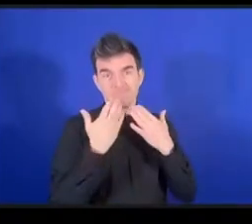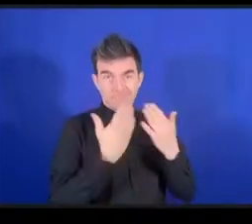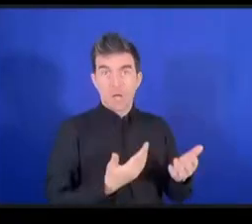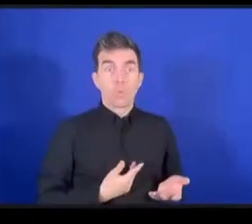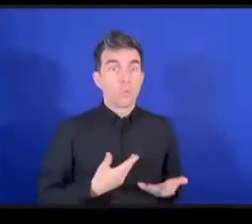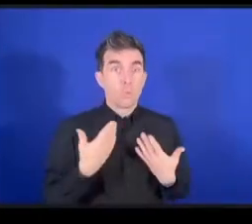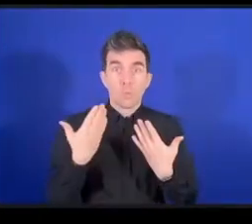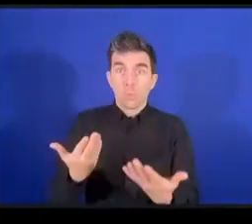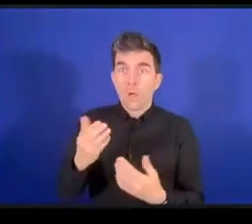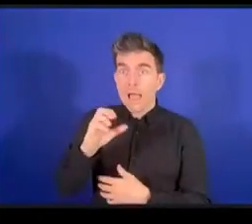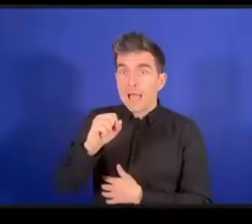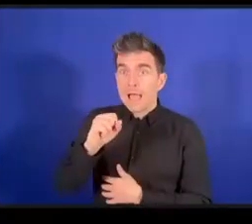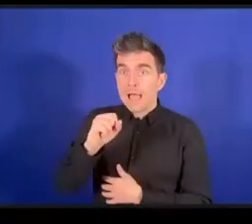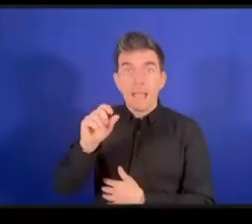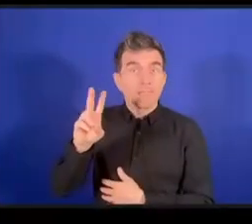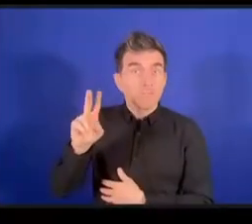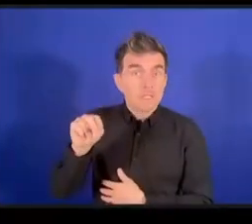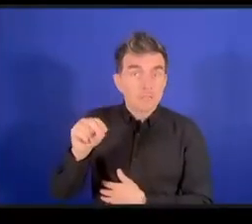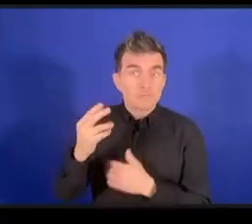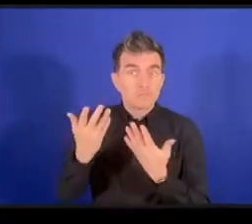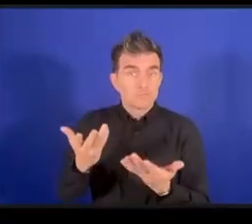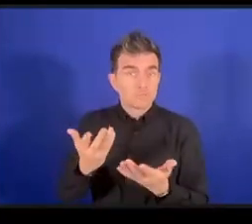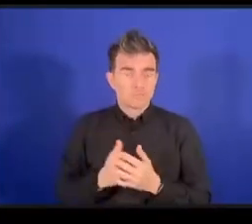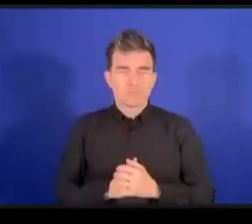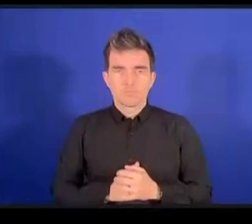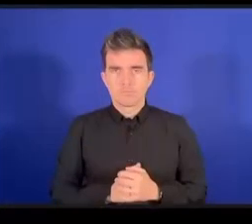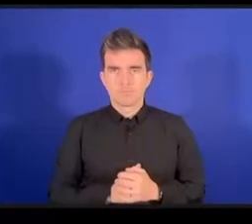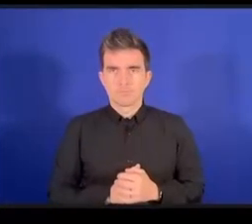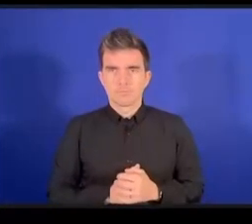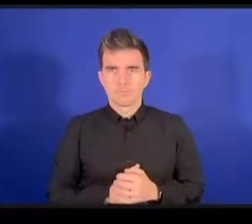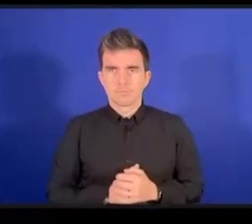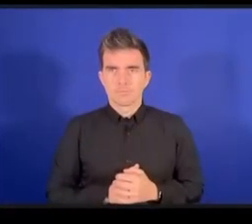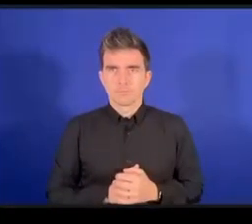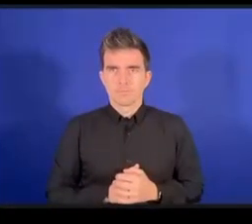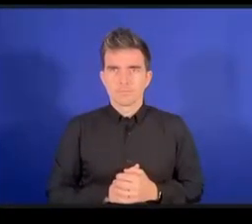Hi, so I'm Stephen Weiber from the...